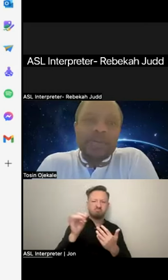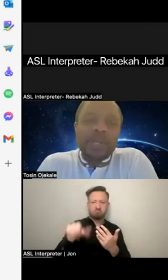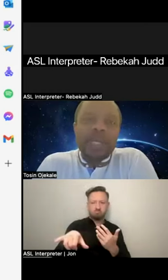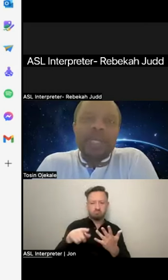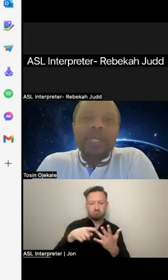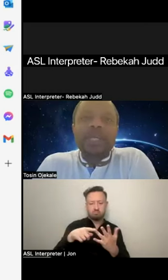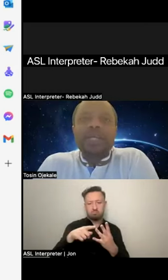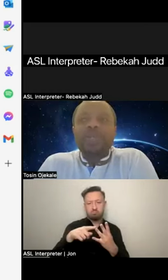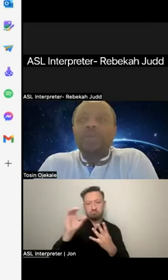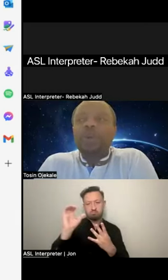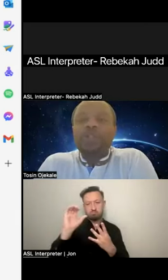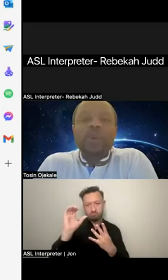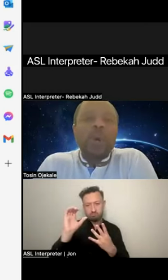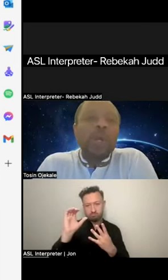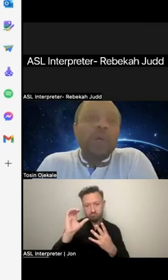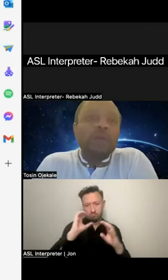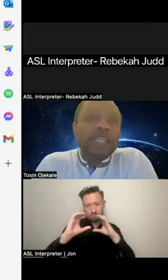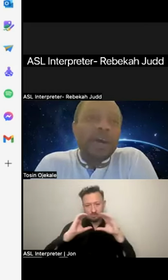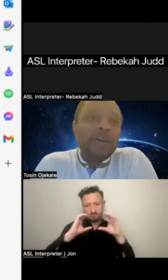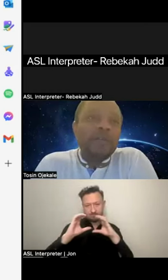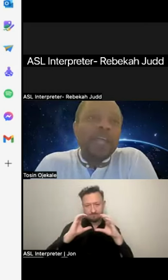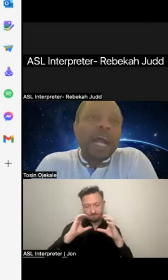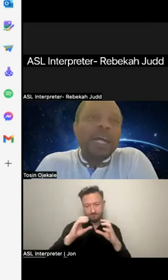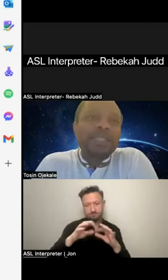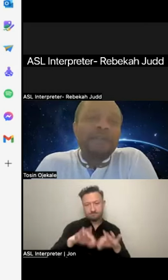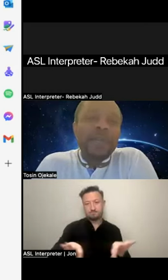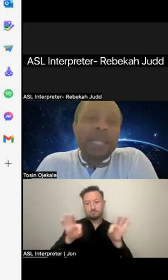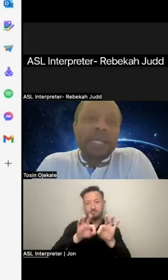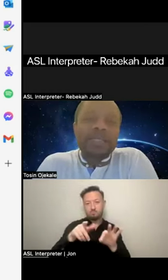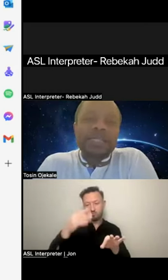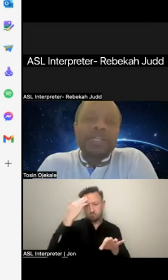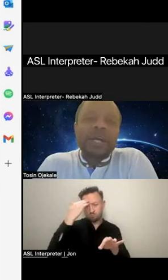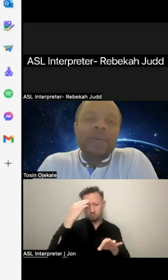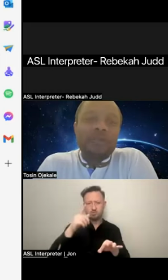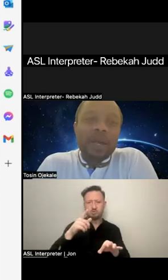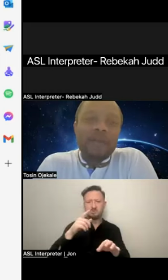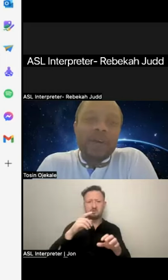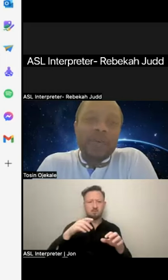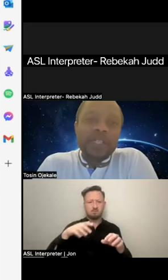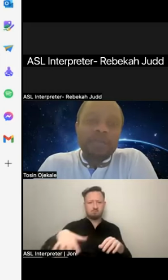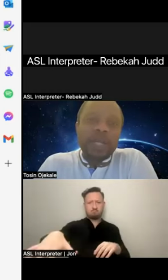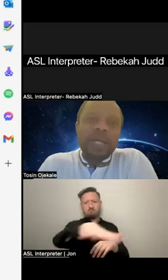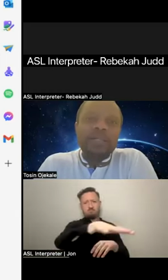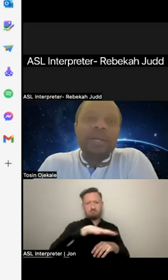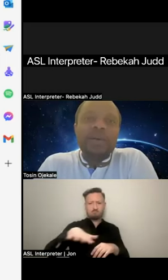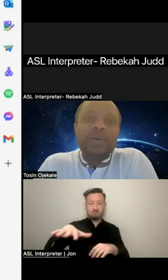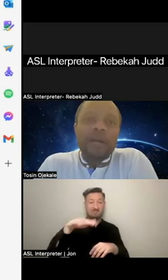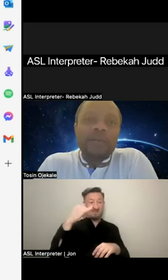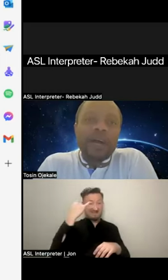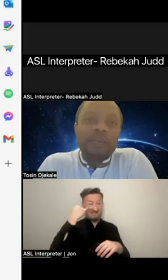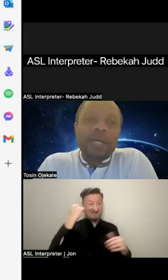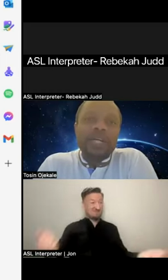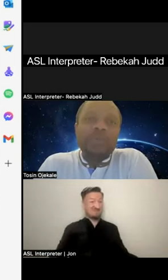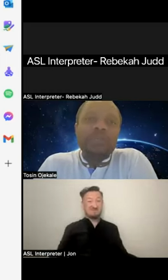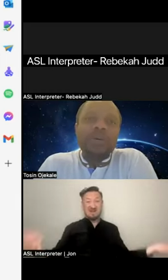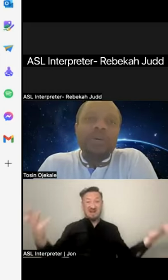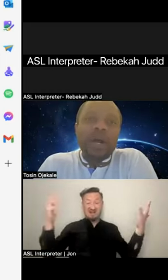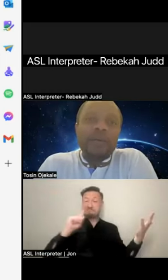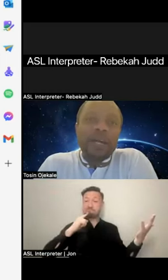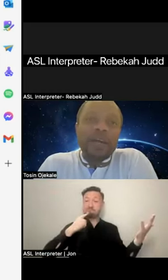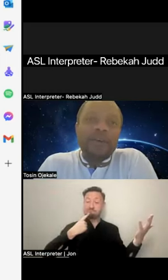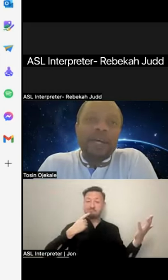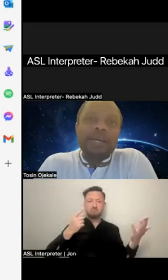important, okay? So you must know all of the active players in your evacuation plan. Who are your fire marshals?